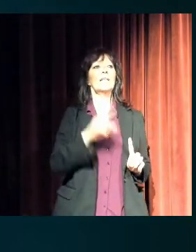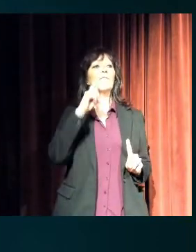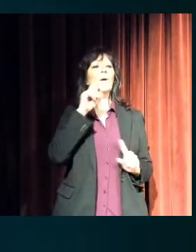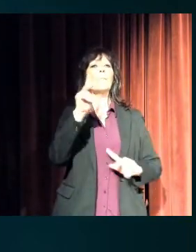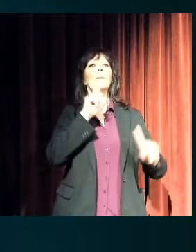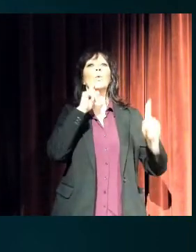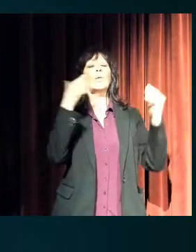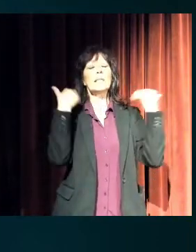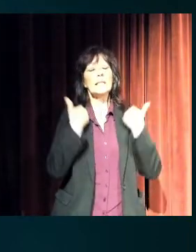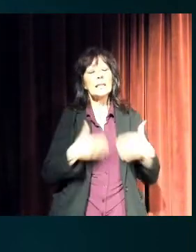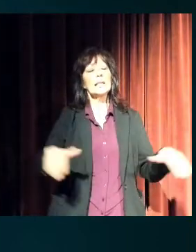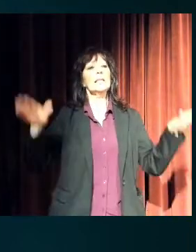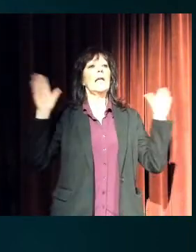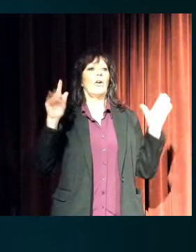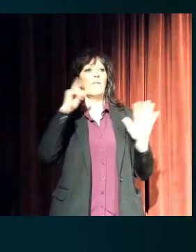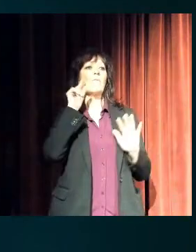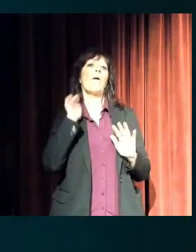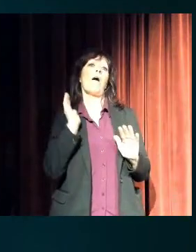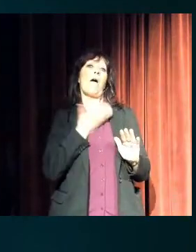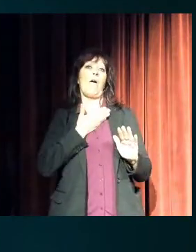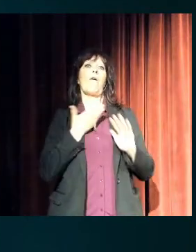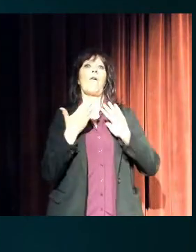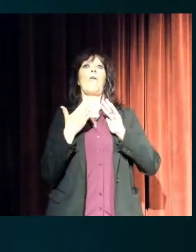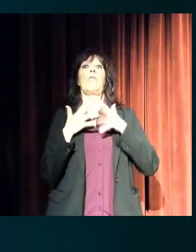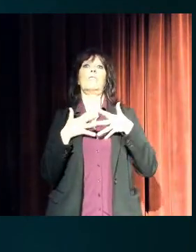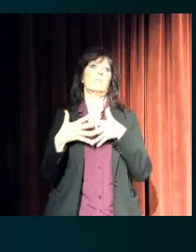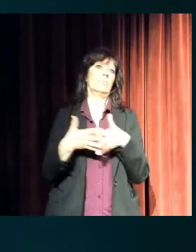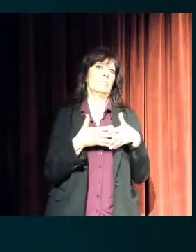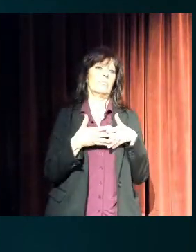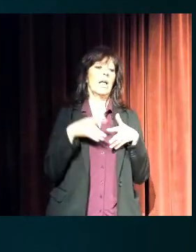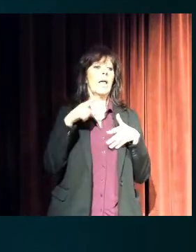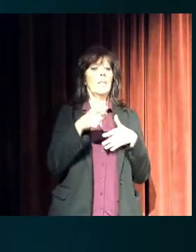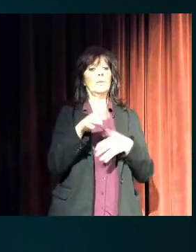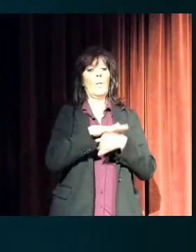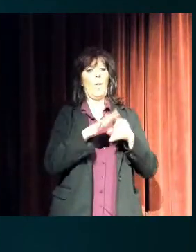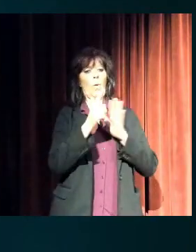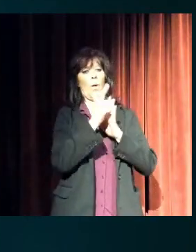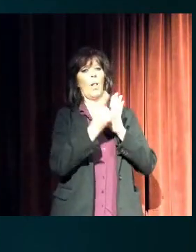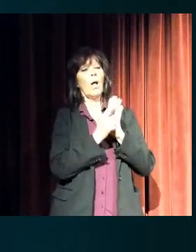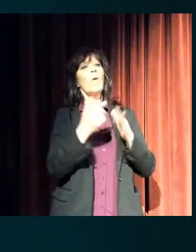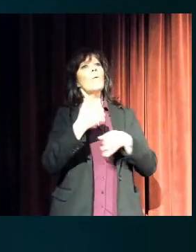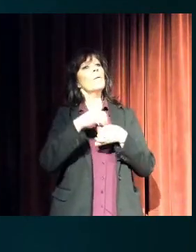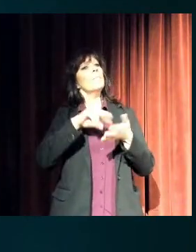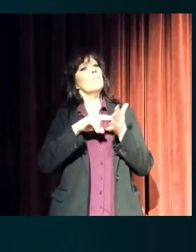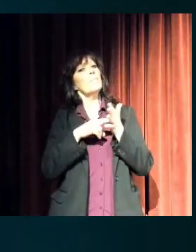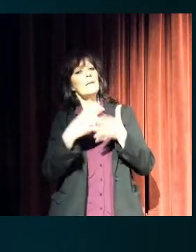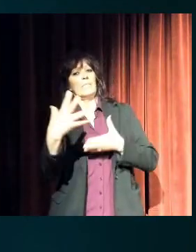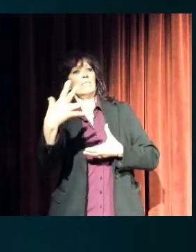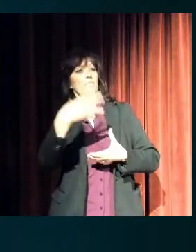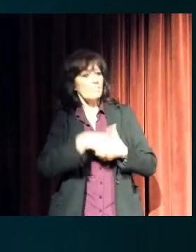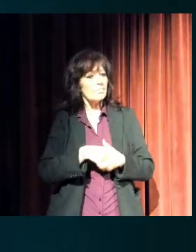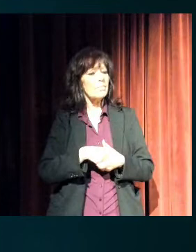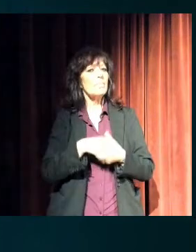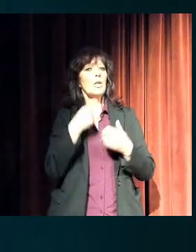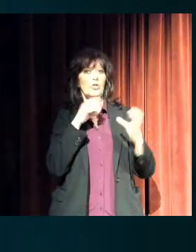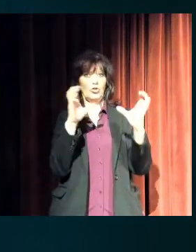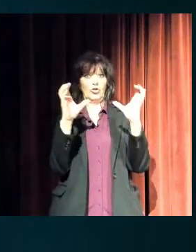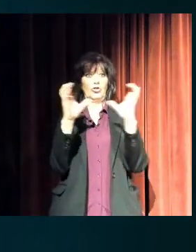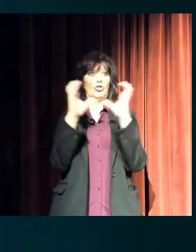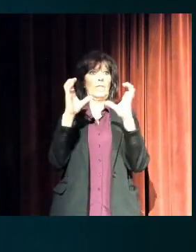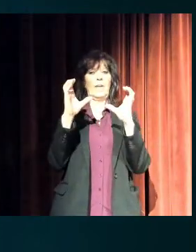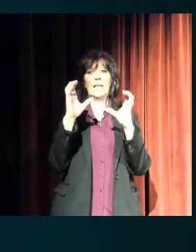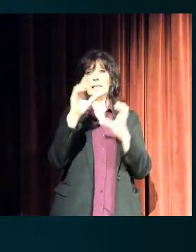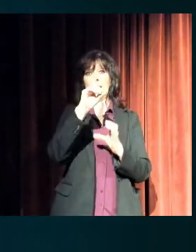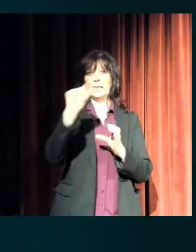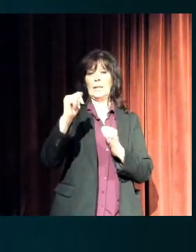enormous sacrifices for our country. This local law will ensure meaningful participation in public procurement by certified